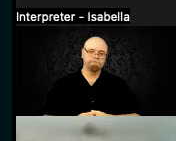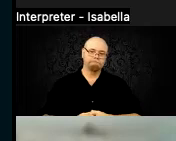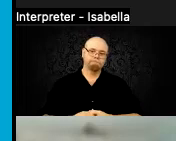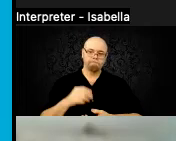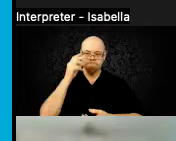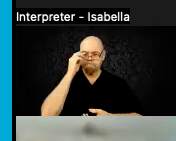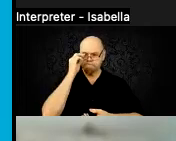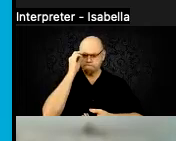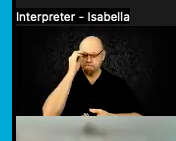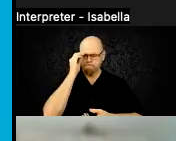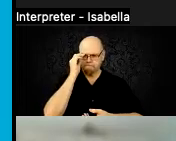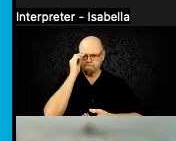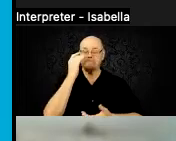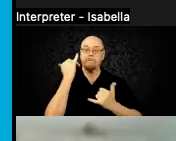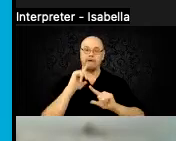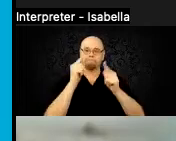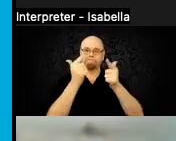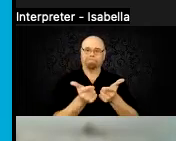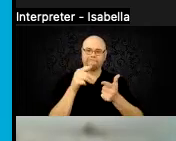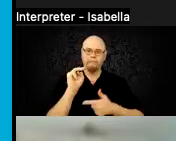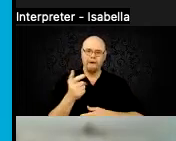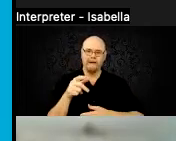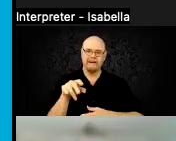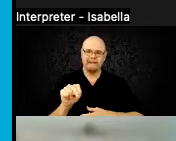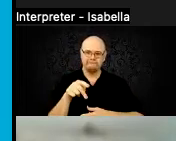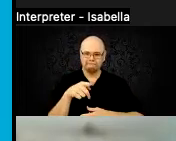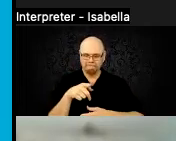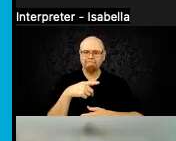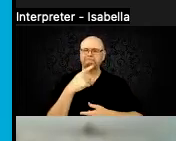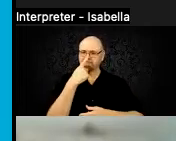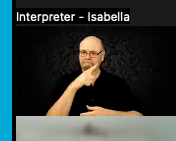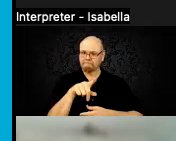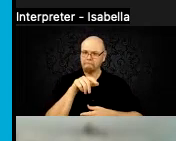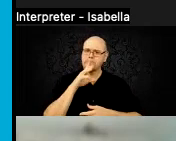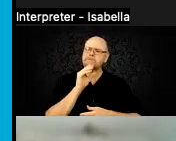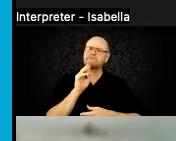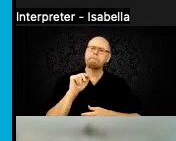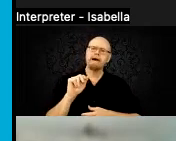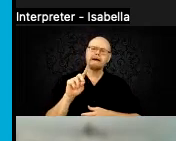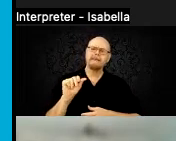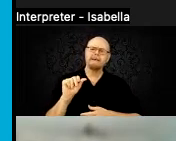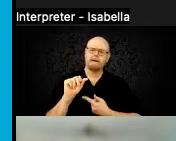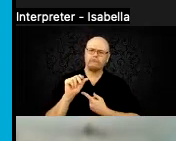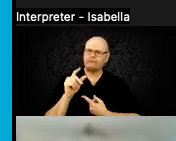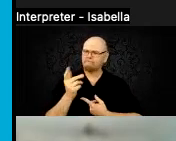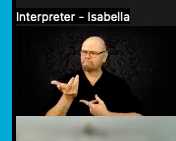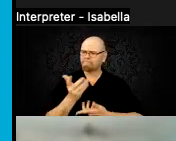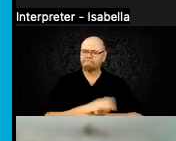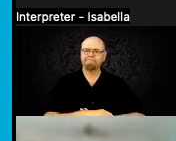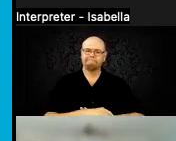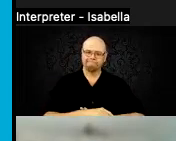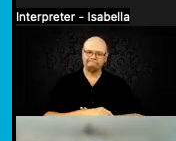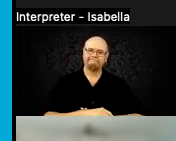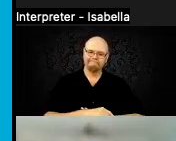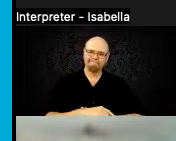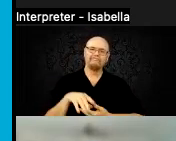And I'm going to turn it back over to Megan to talk about the ADA. Great, thanks, Emily. This is